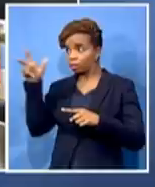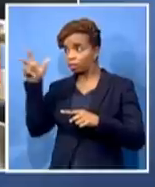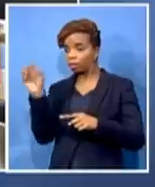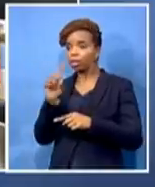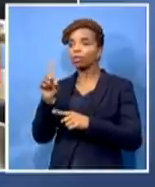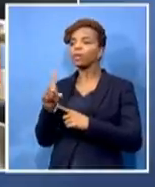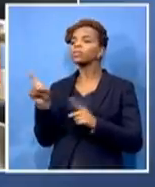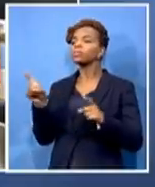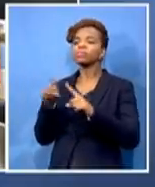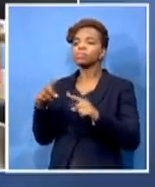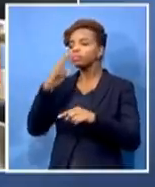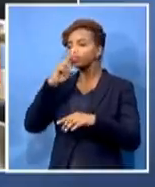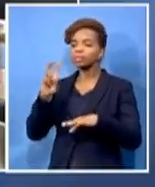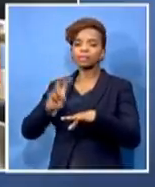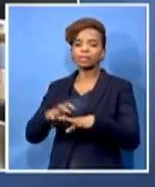structures have to say?